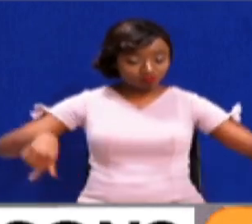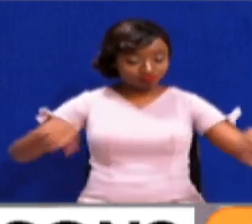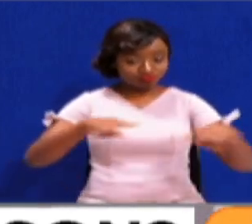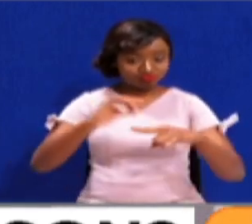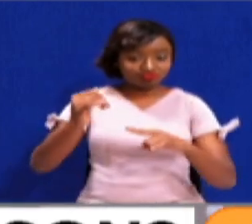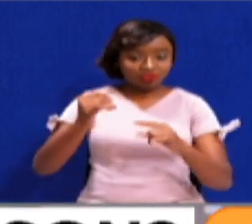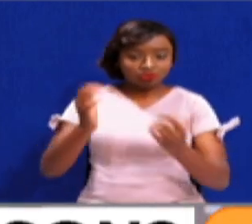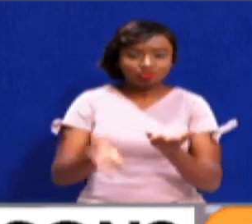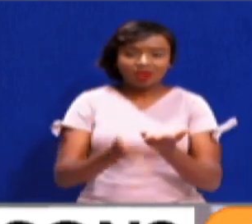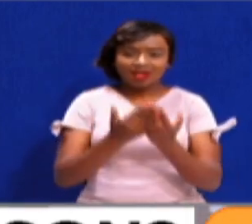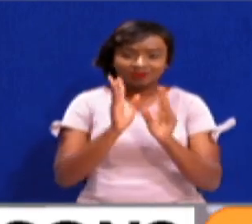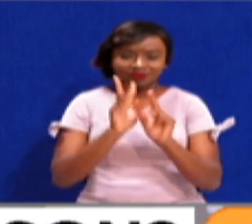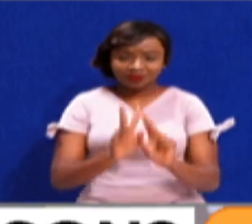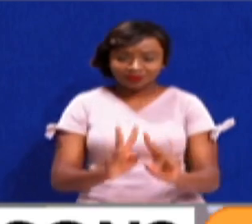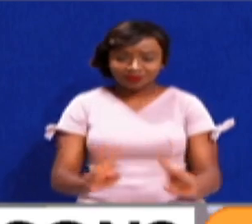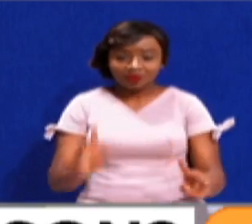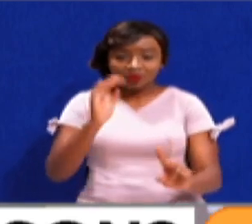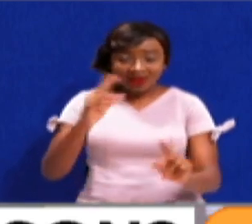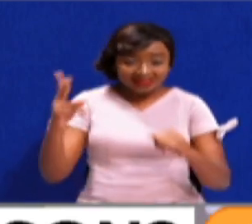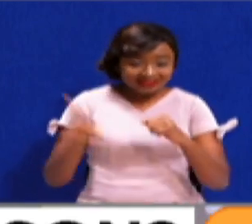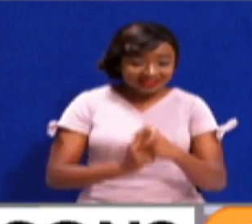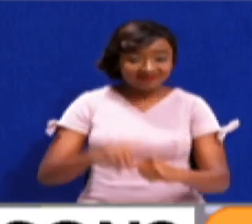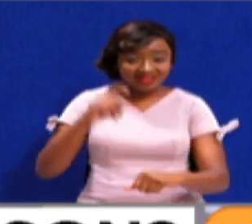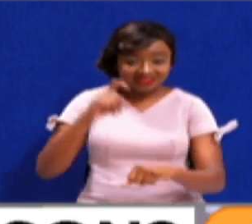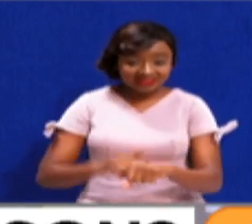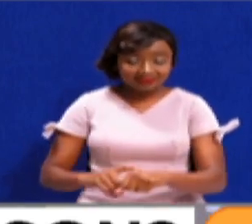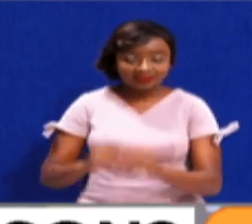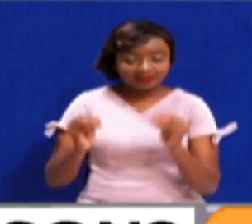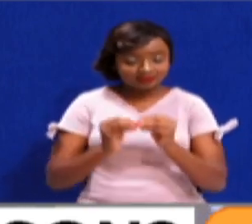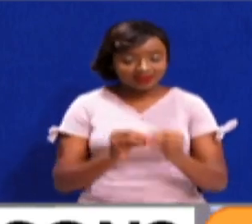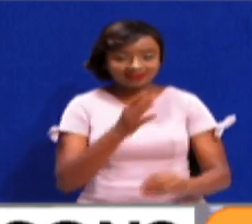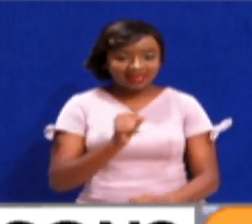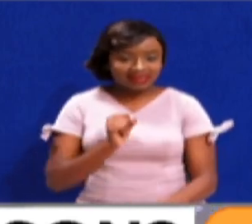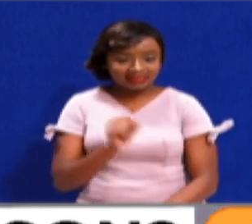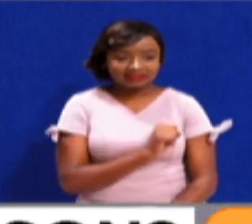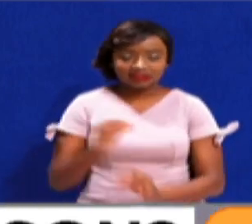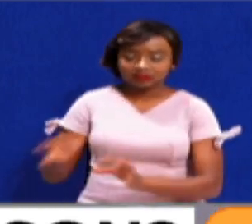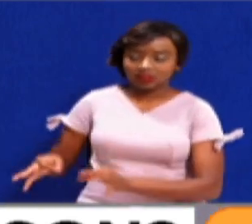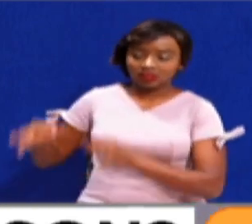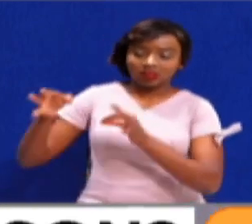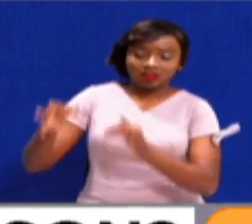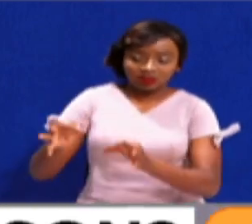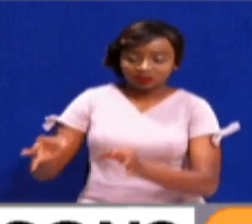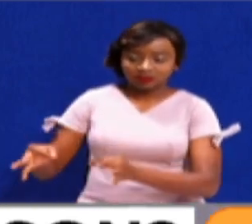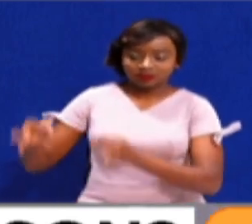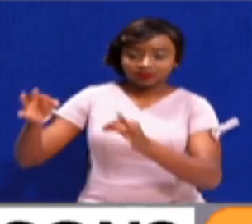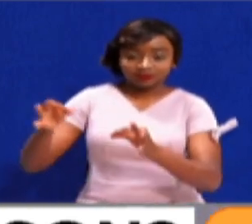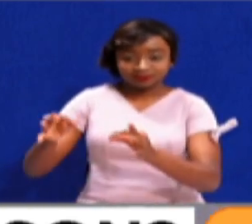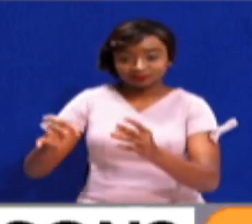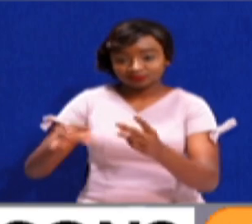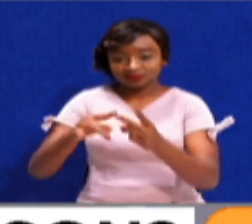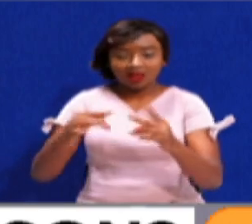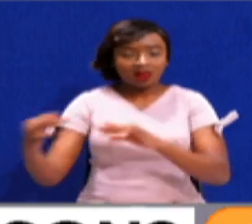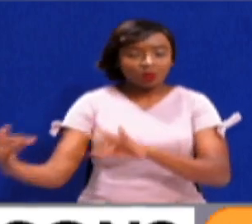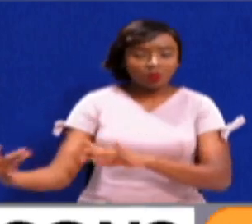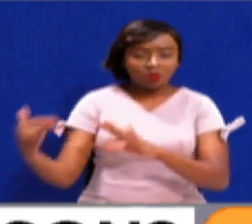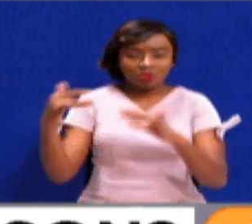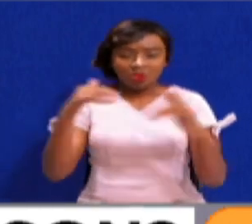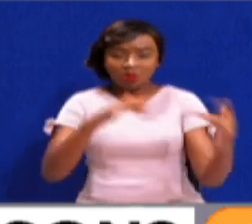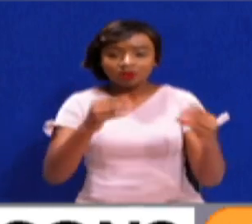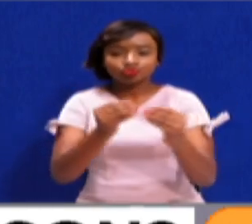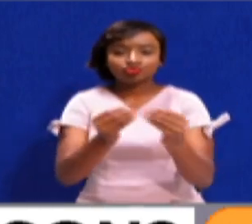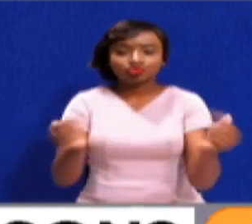bring down the temperatures. Because 7 times that they have met in that Senate, it has been quarrels and quarrels with no end in sight and